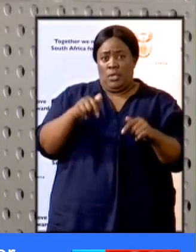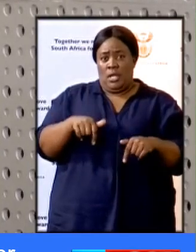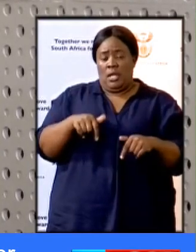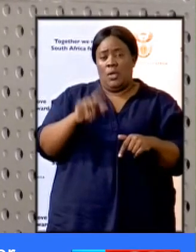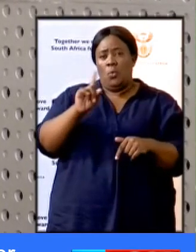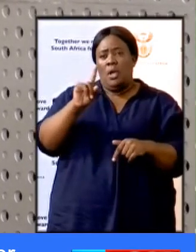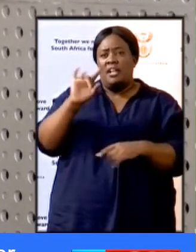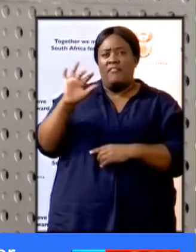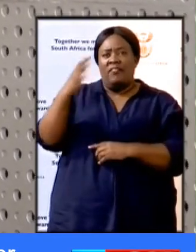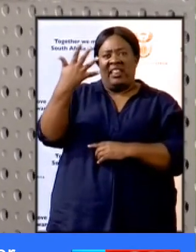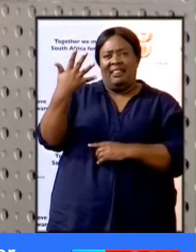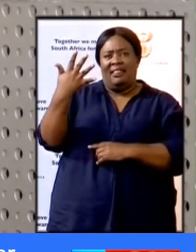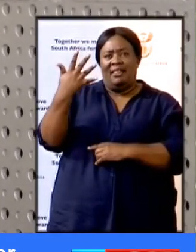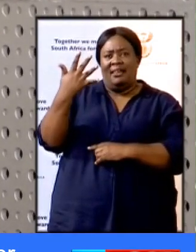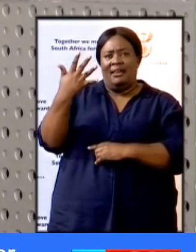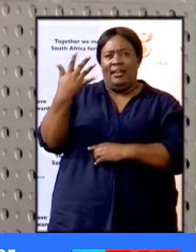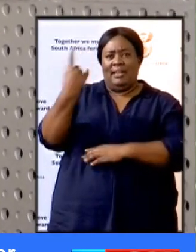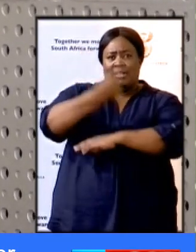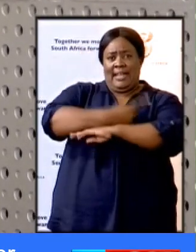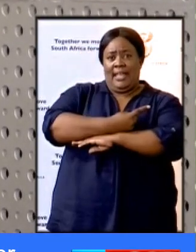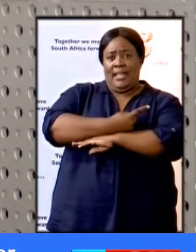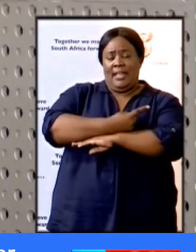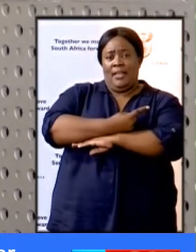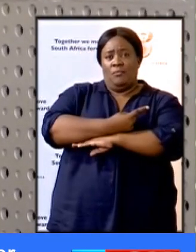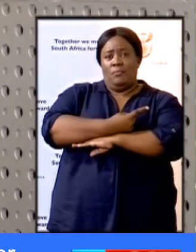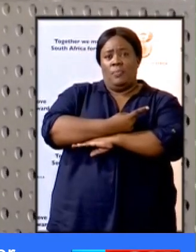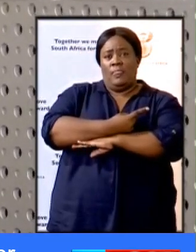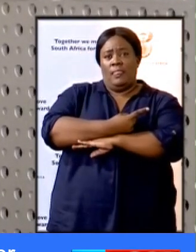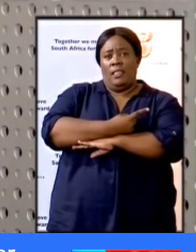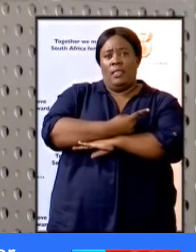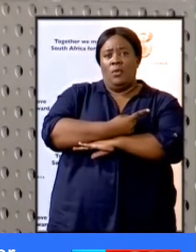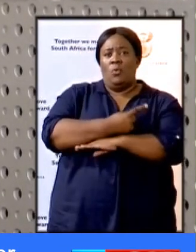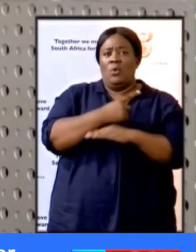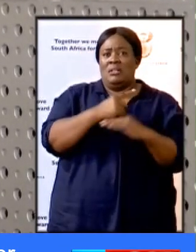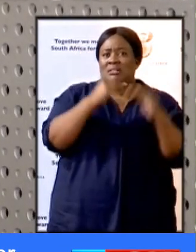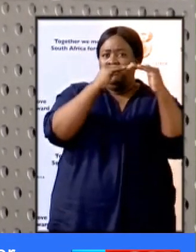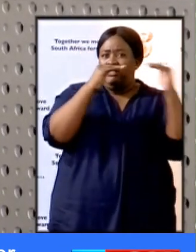day of stage 5 of the lockdown.